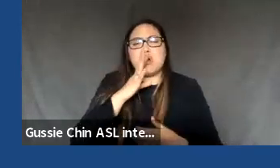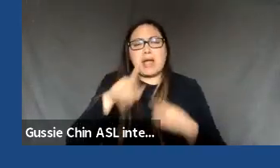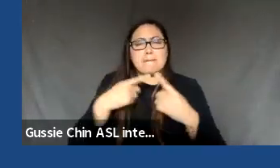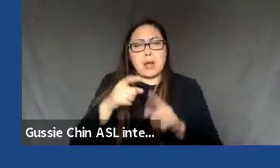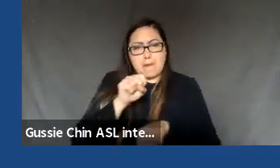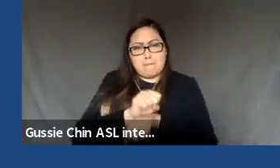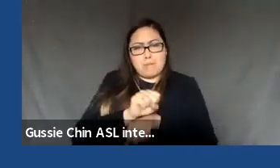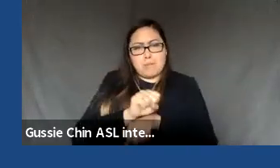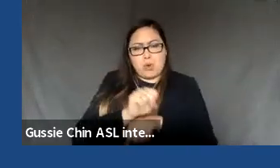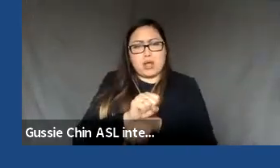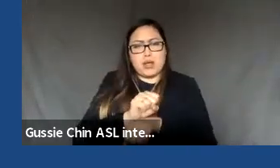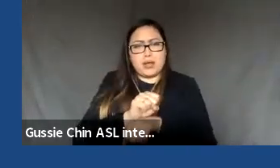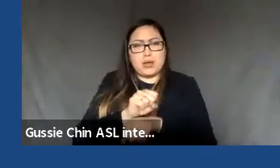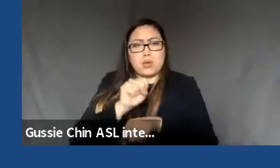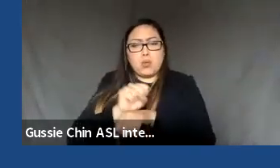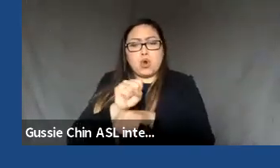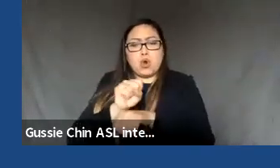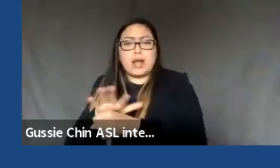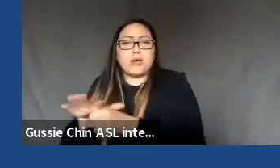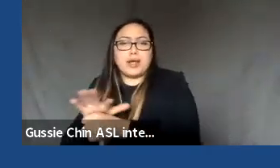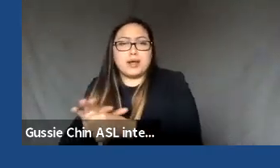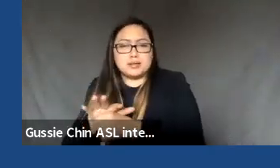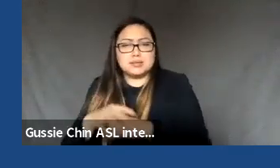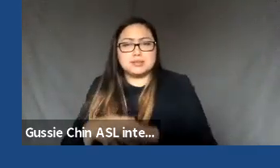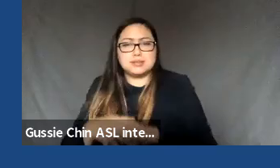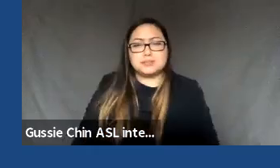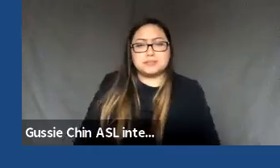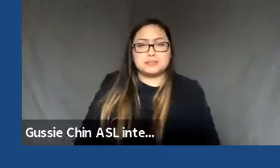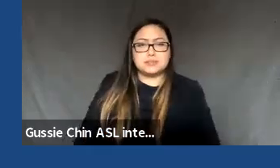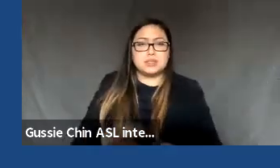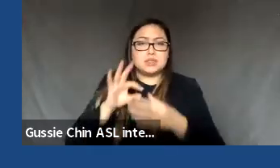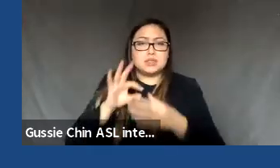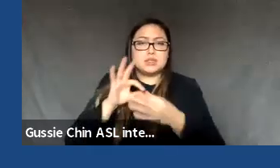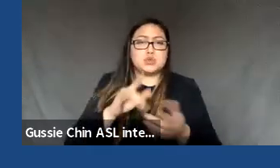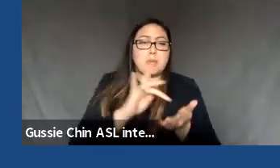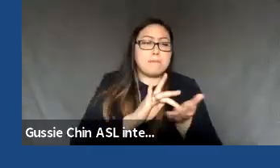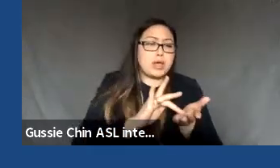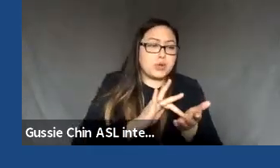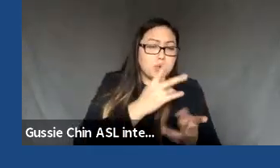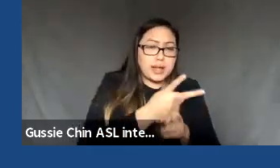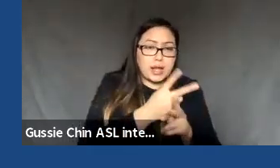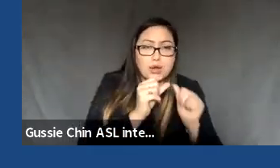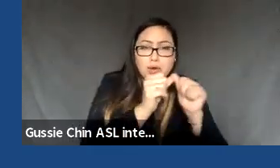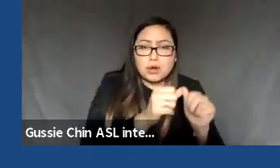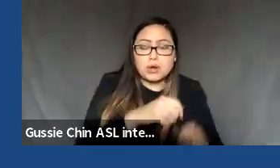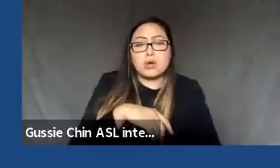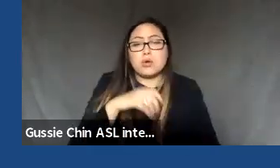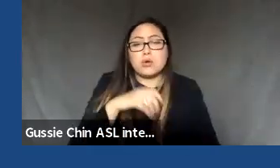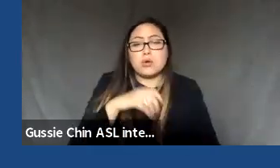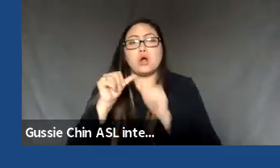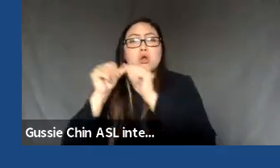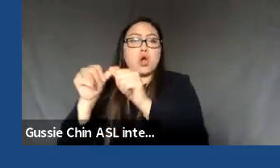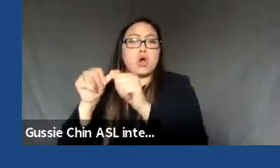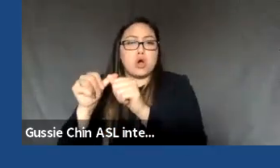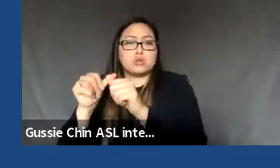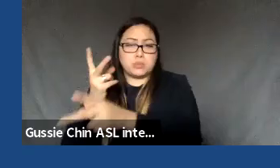do receive questions about employee work areas as it relates to medical care and then long-term care facilities. Okay, so